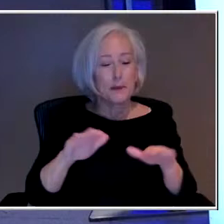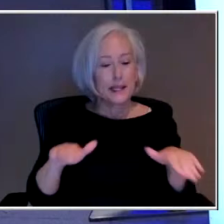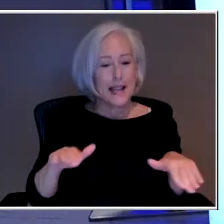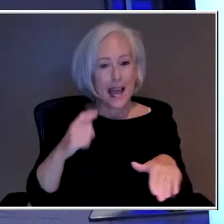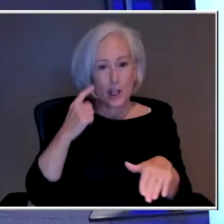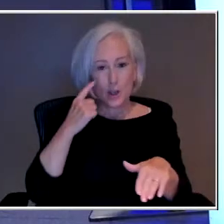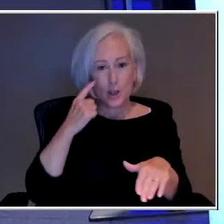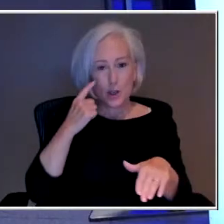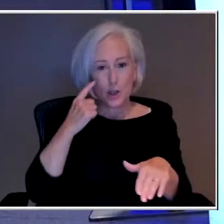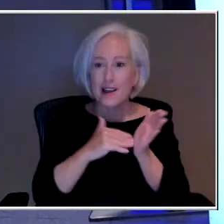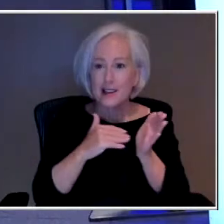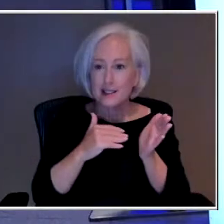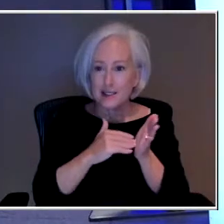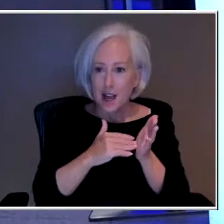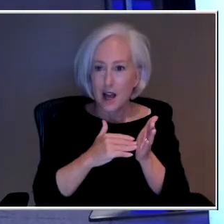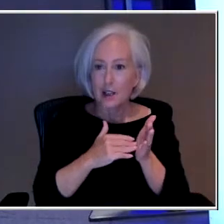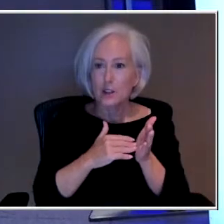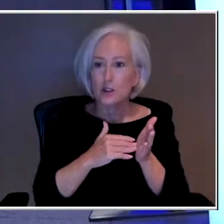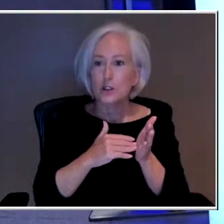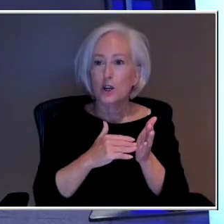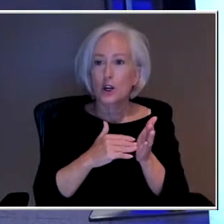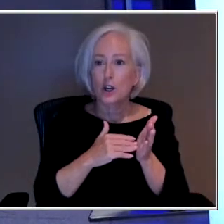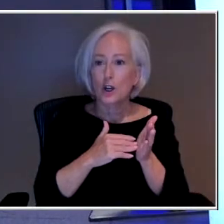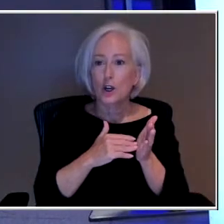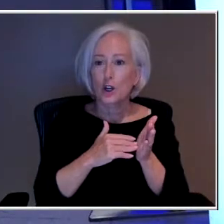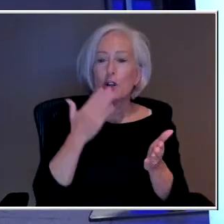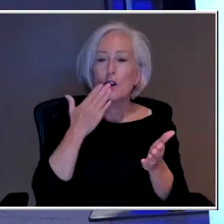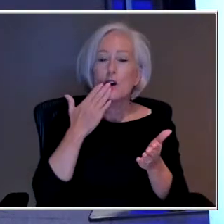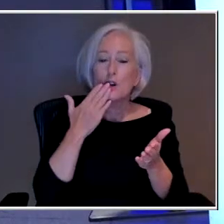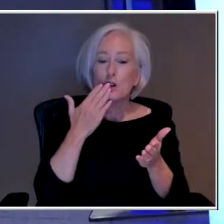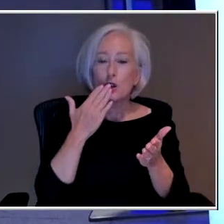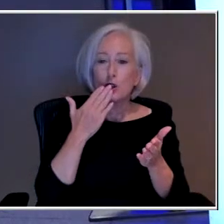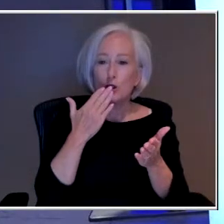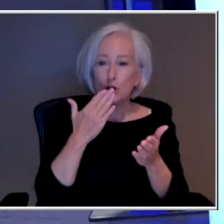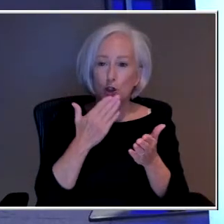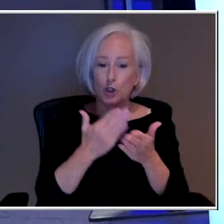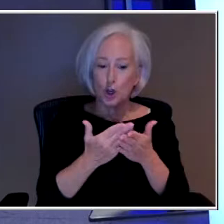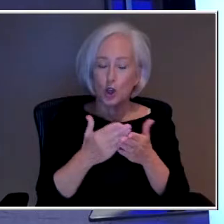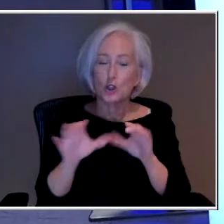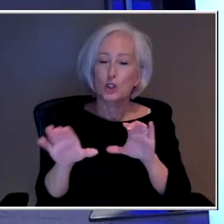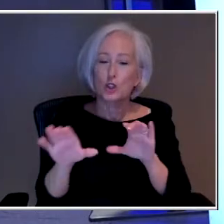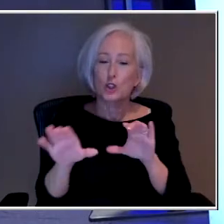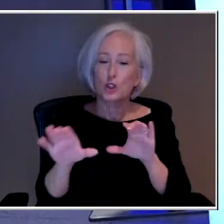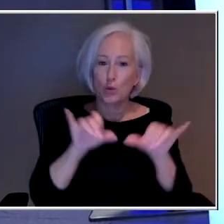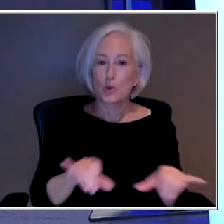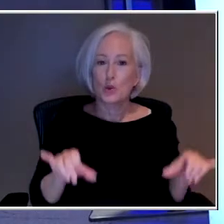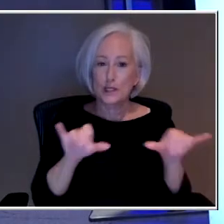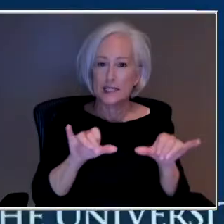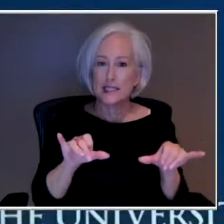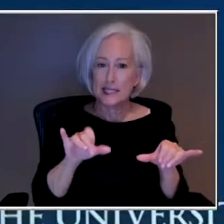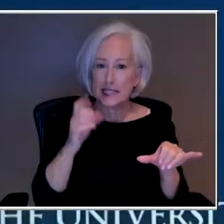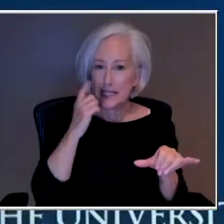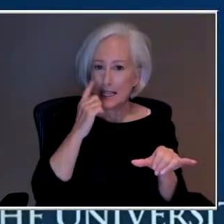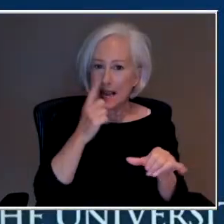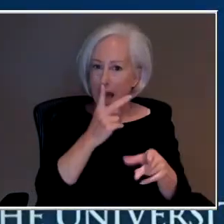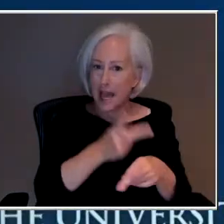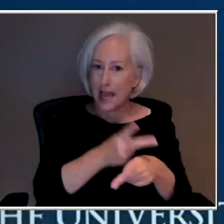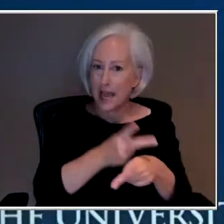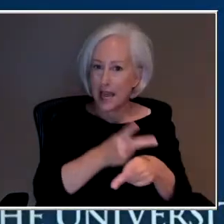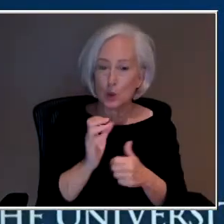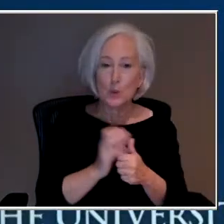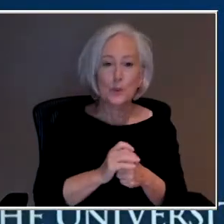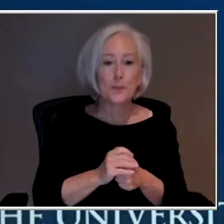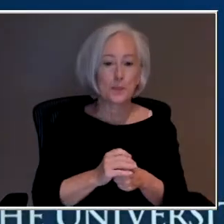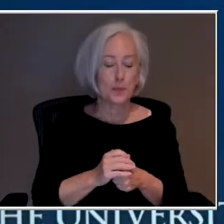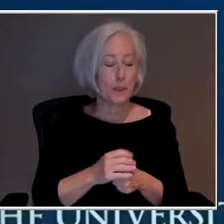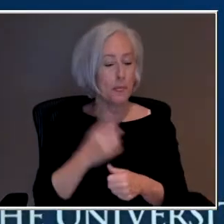or a concern from a pediatrician who would send them on to you, or can just you do routine eye care there? Yeah, that's one of the benefits of our clinic. Because all three